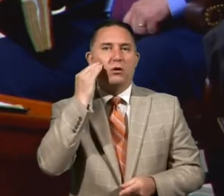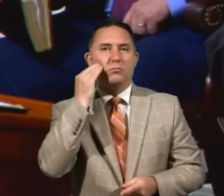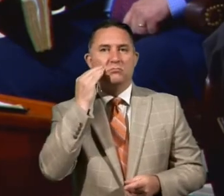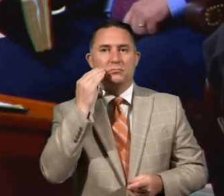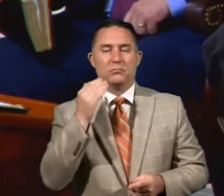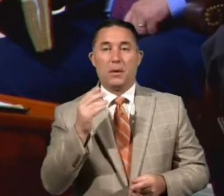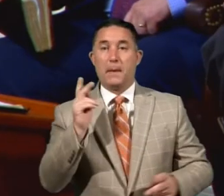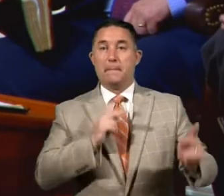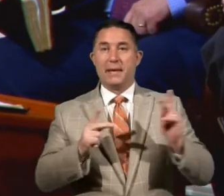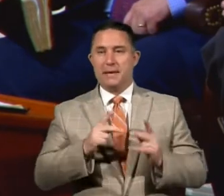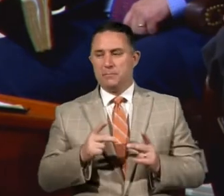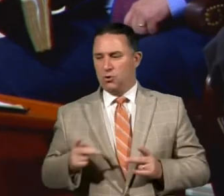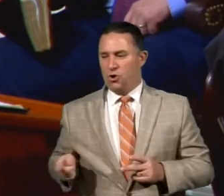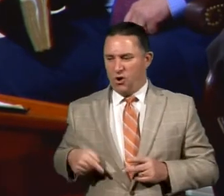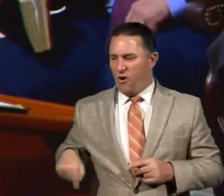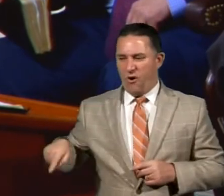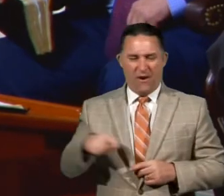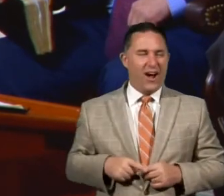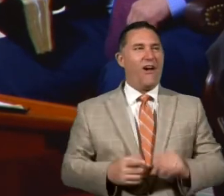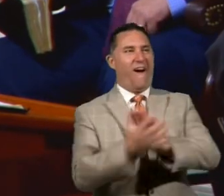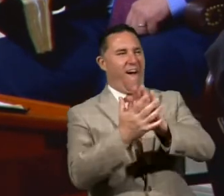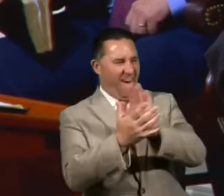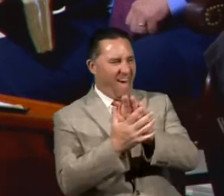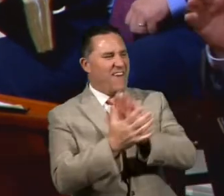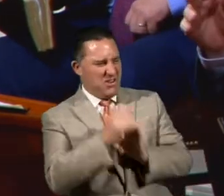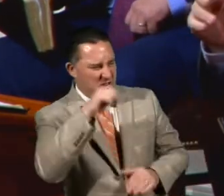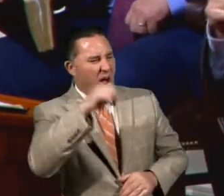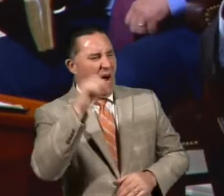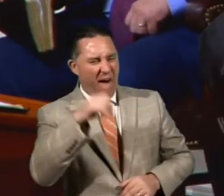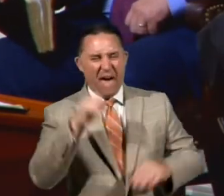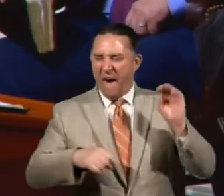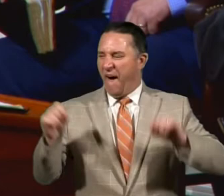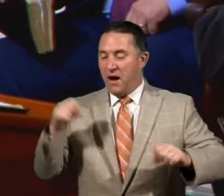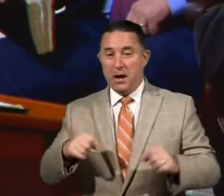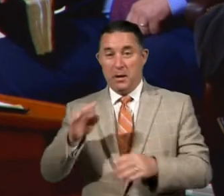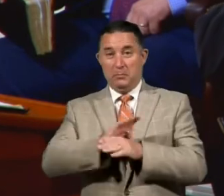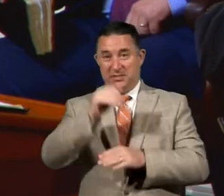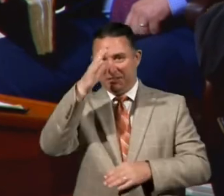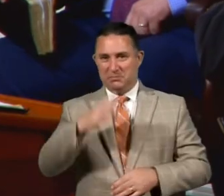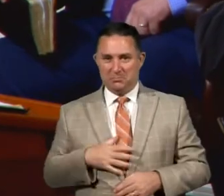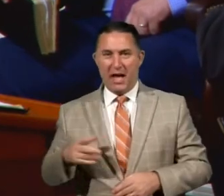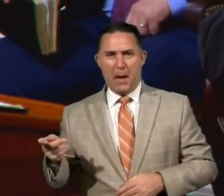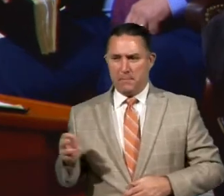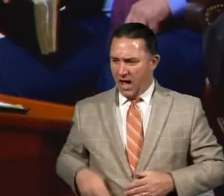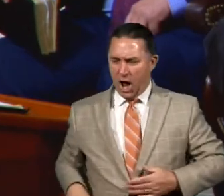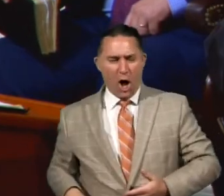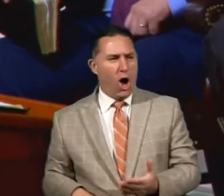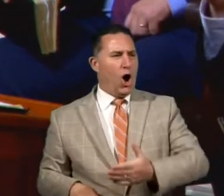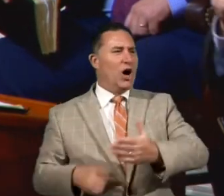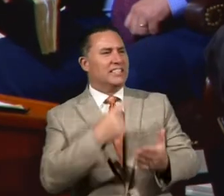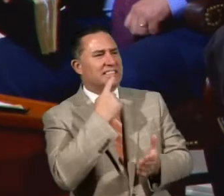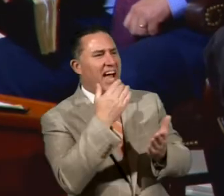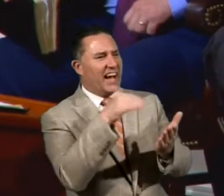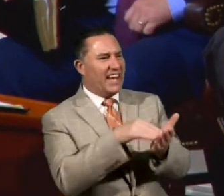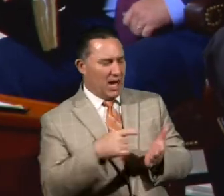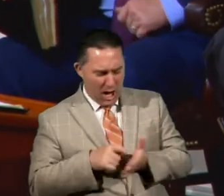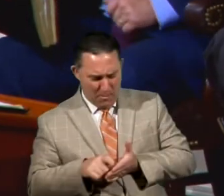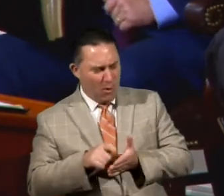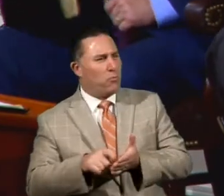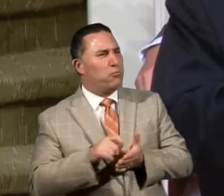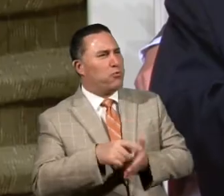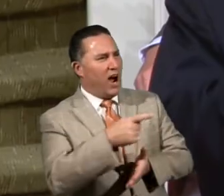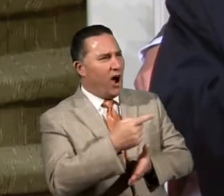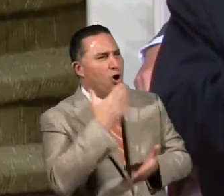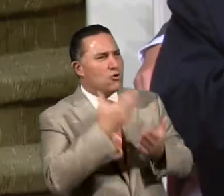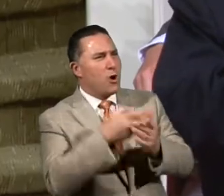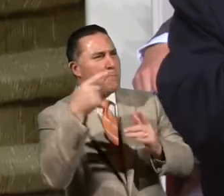Now, the people around me are clapping. And a businessman there got his pen out and he said, say that again, I'll write all that